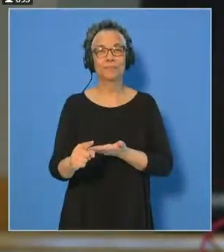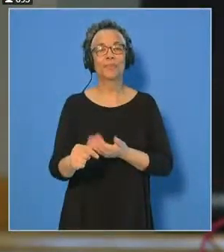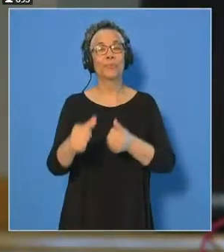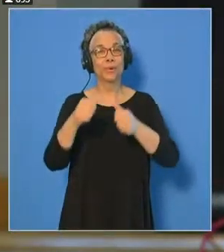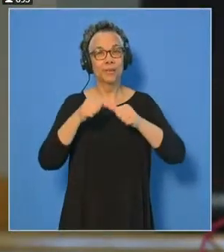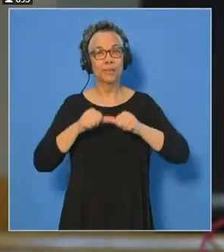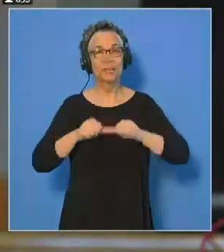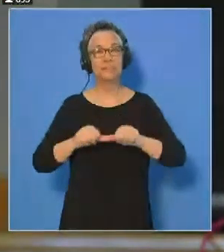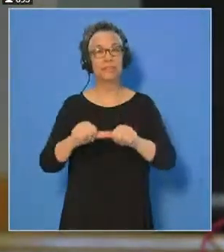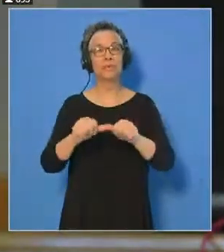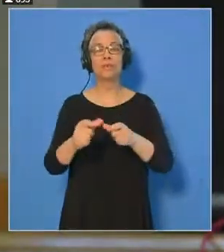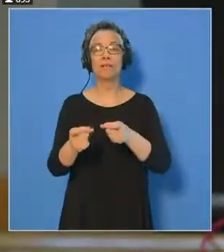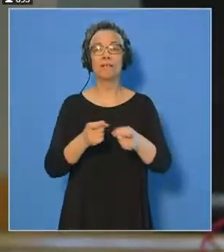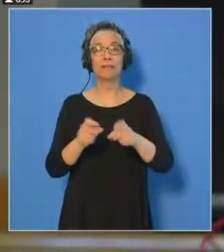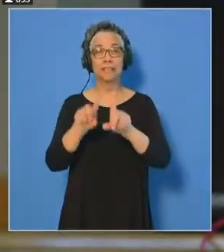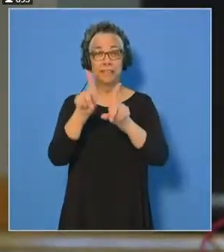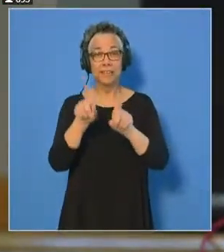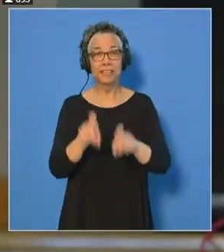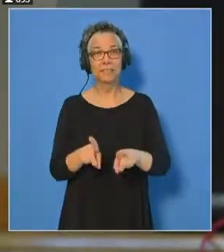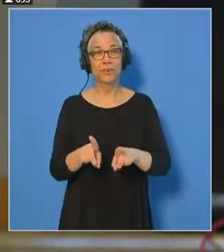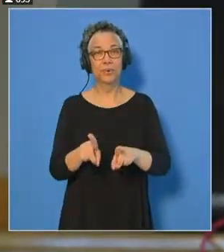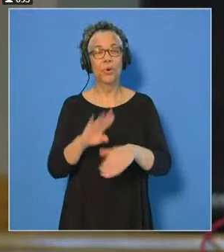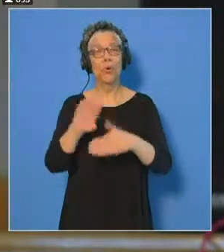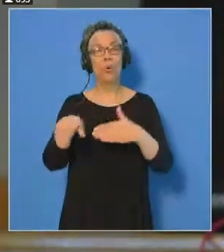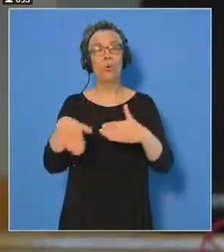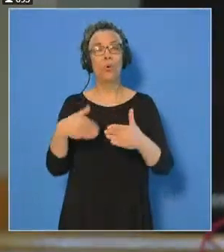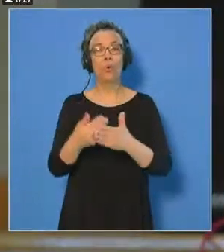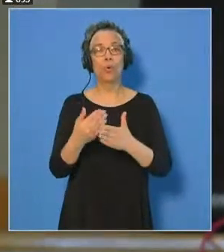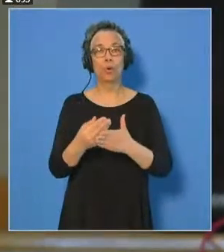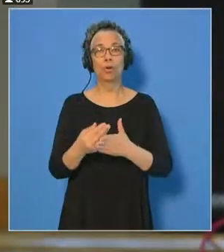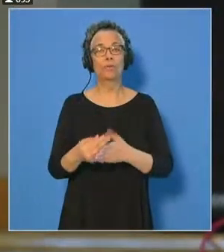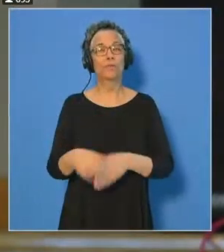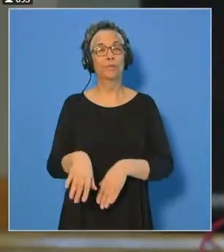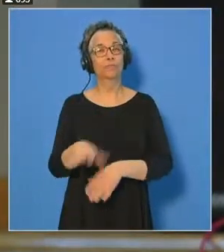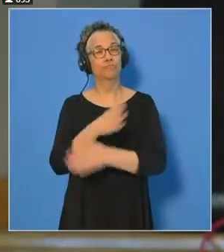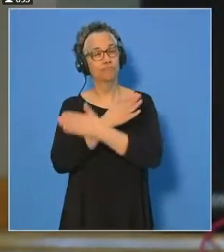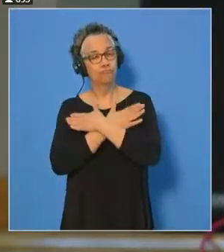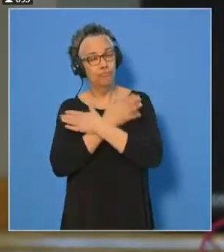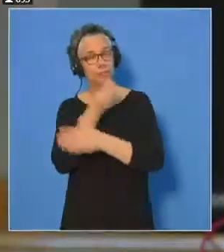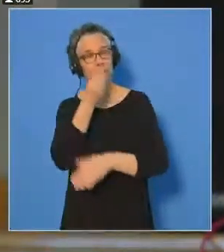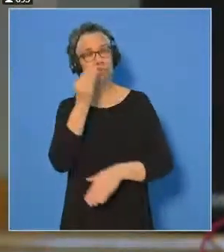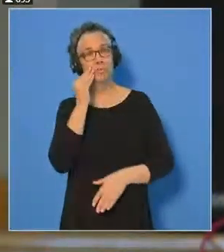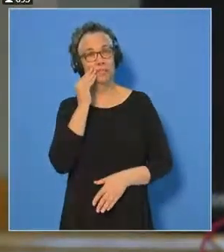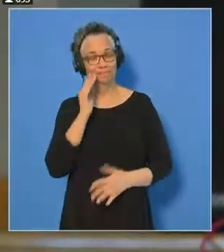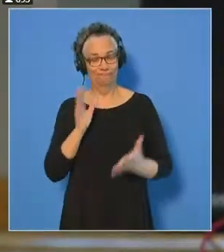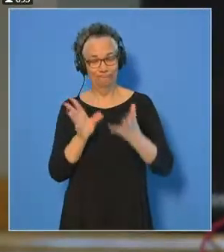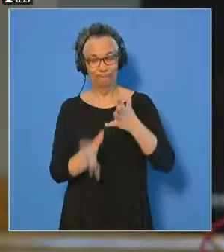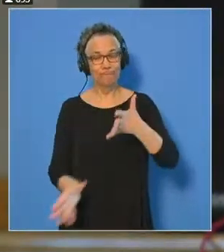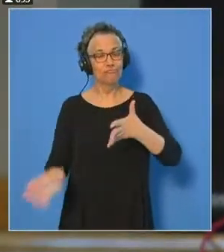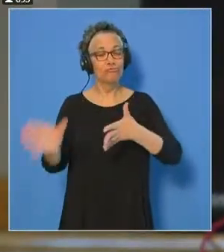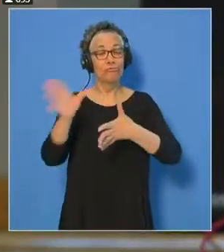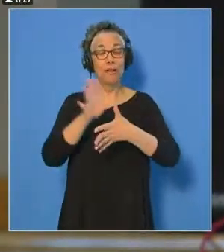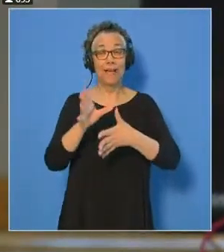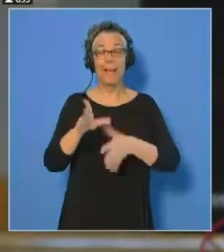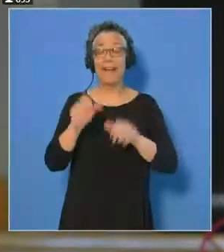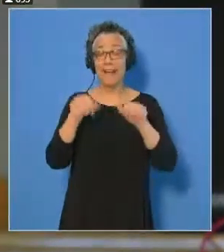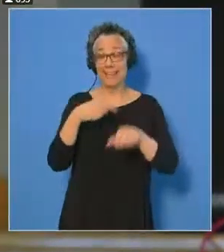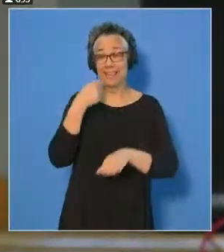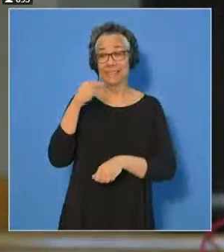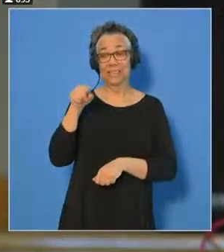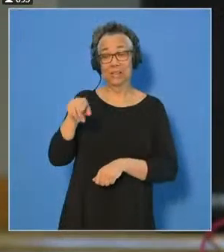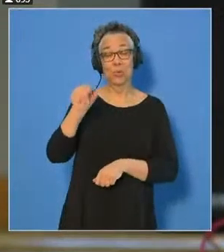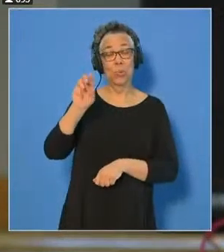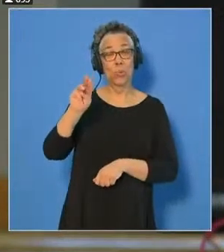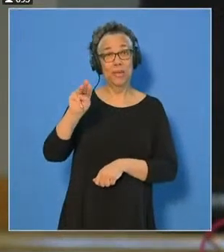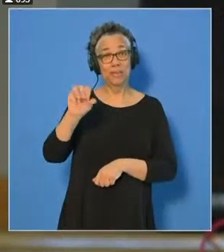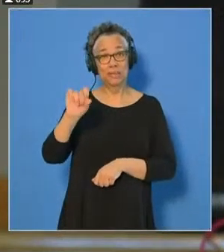with conduct testing in all of our rest homes as a matter of priority. And I can say that Westmeath, the residents were all